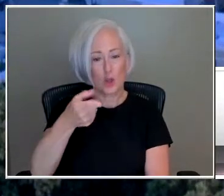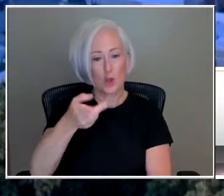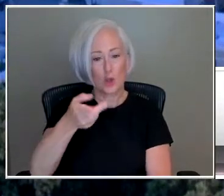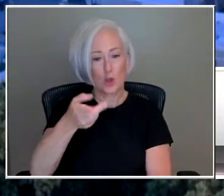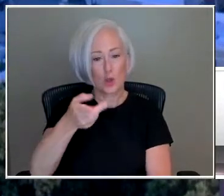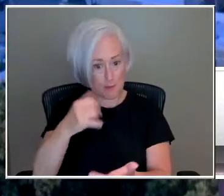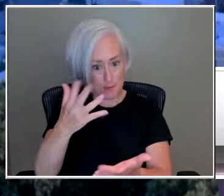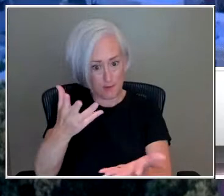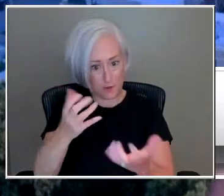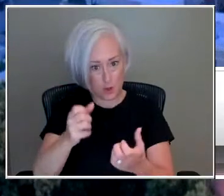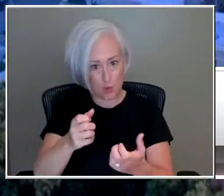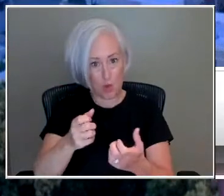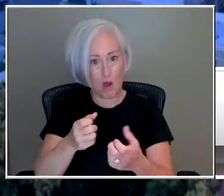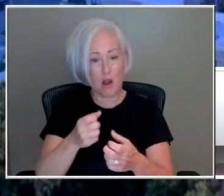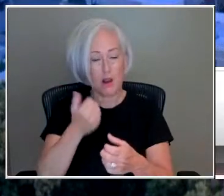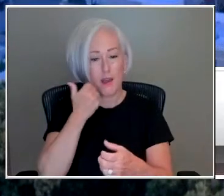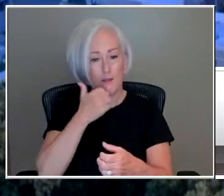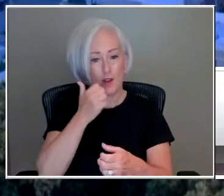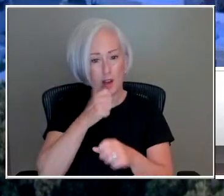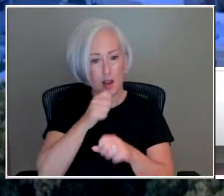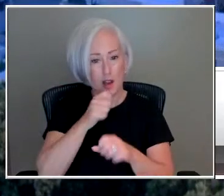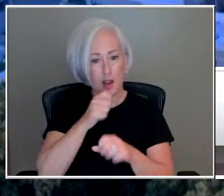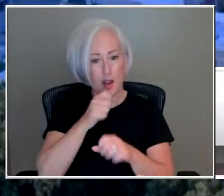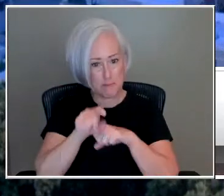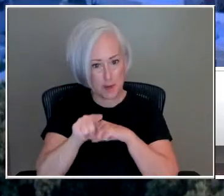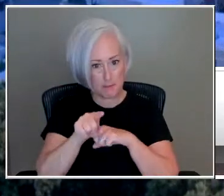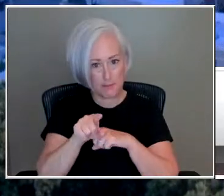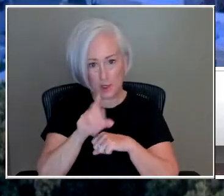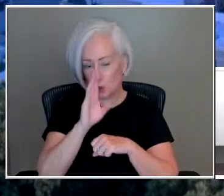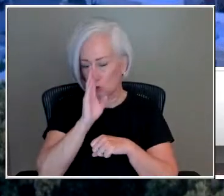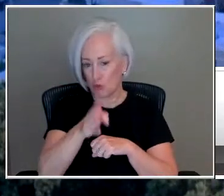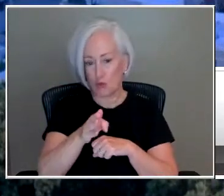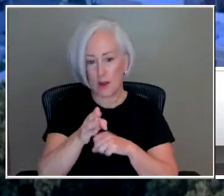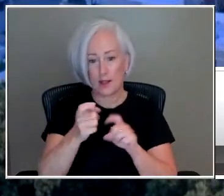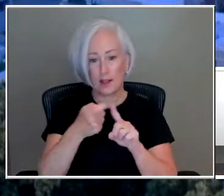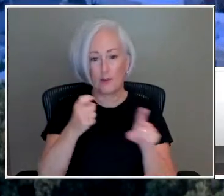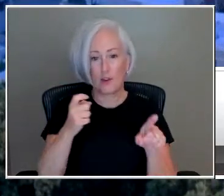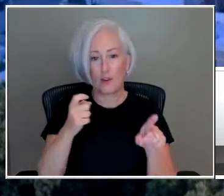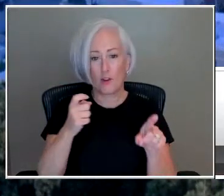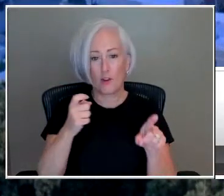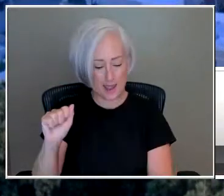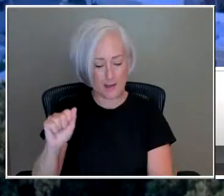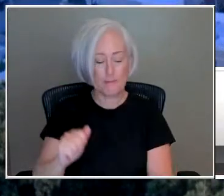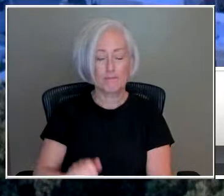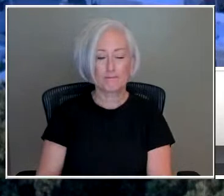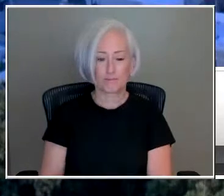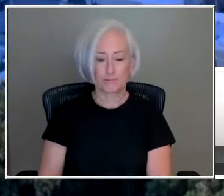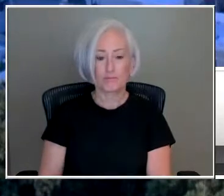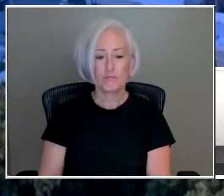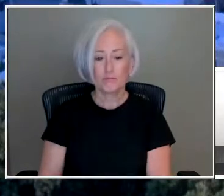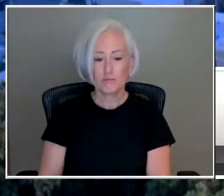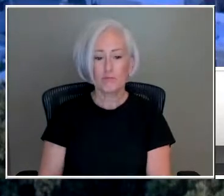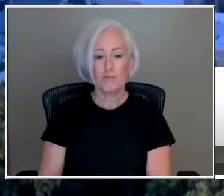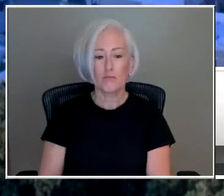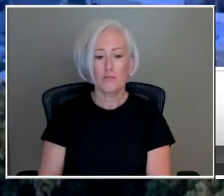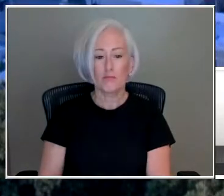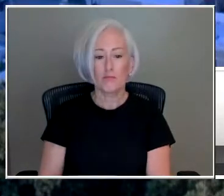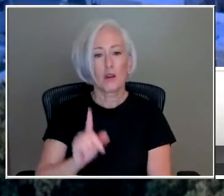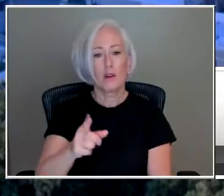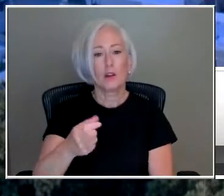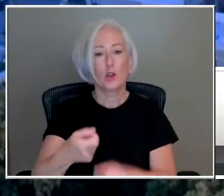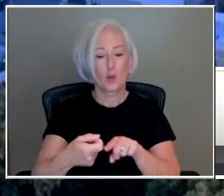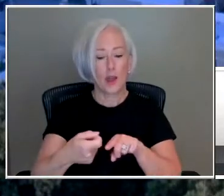website, and you'll get notifications directly from the EPA's notification system, sent as a text message